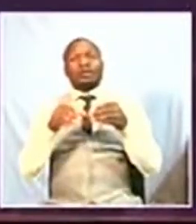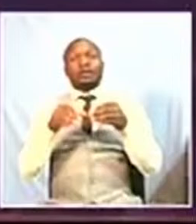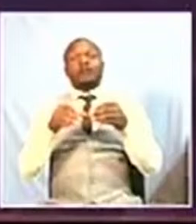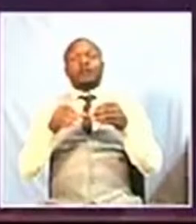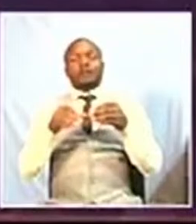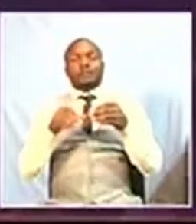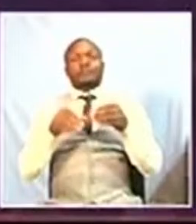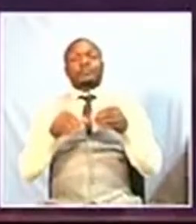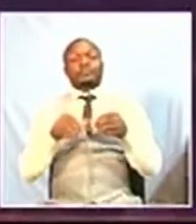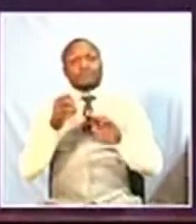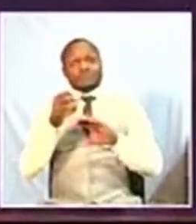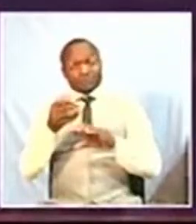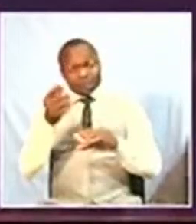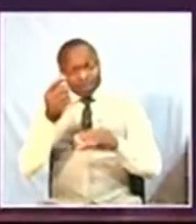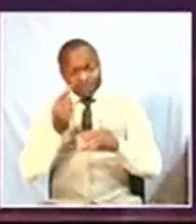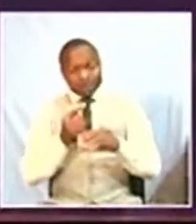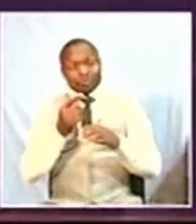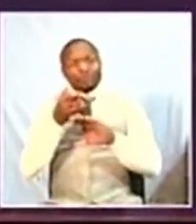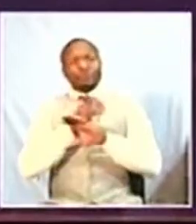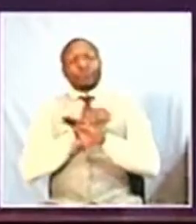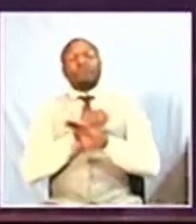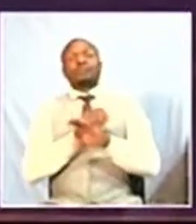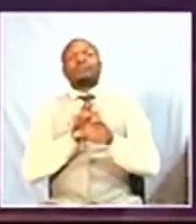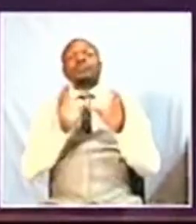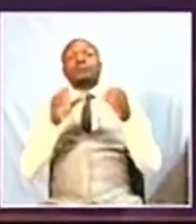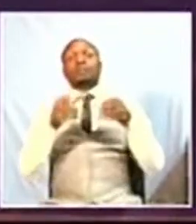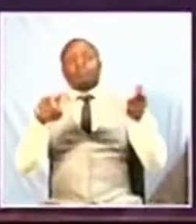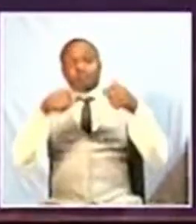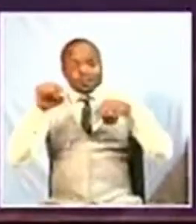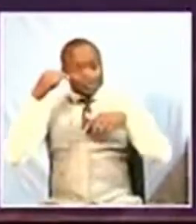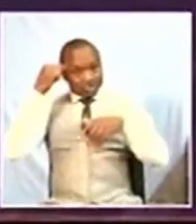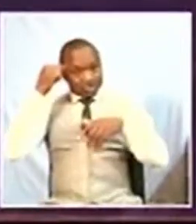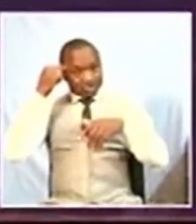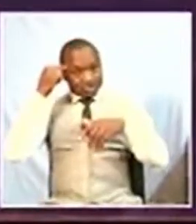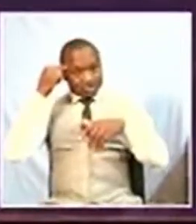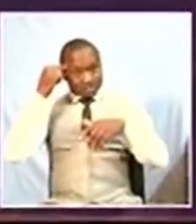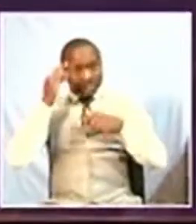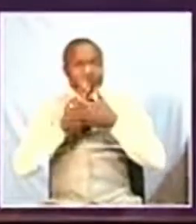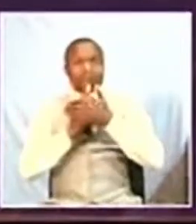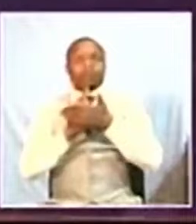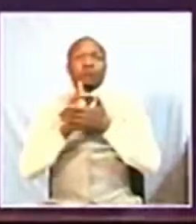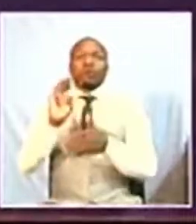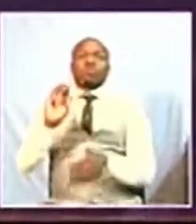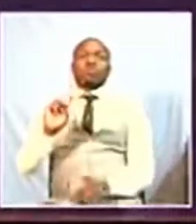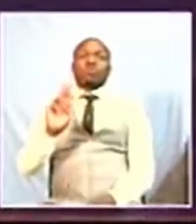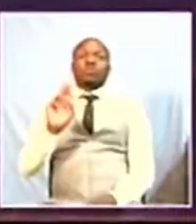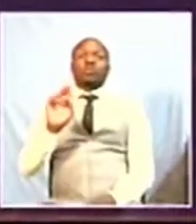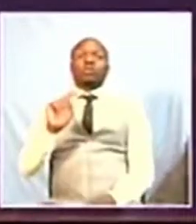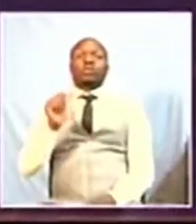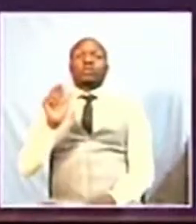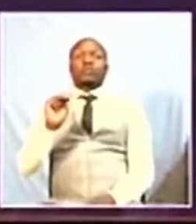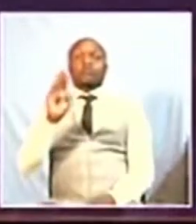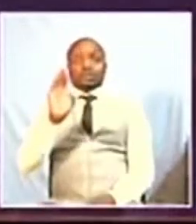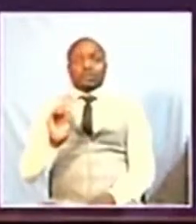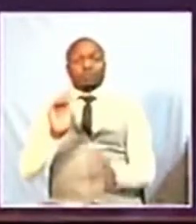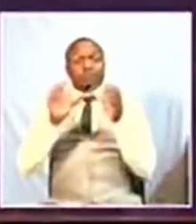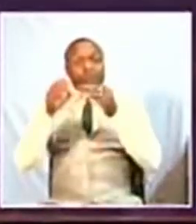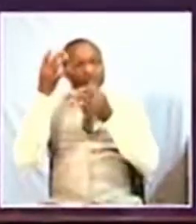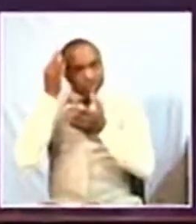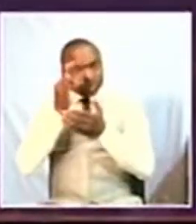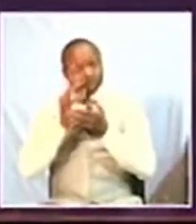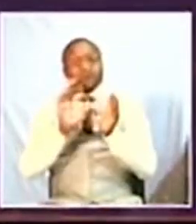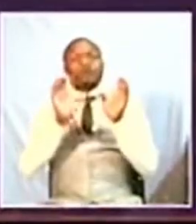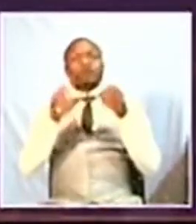Government Accounts, and it was being led by Mr. Innocent Mutambo, who is the Council Secretary. Remember, the Committee on Local